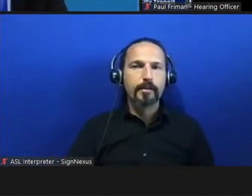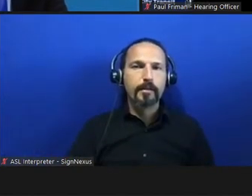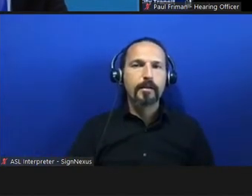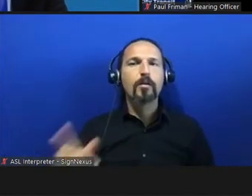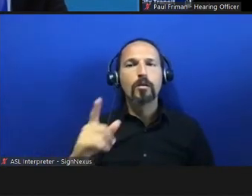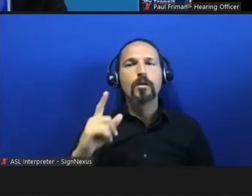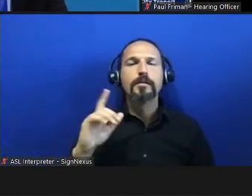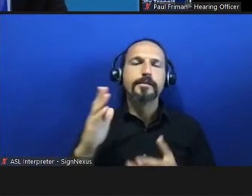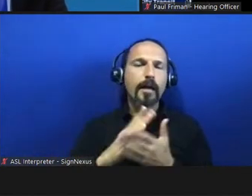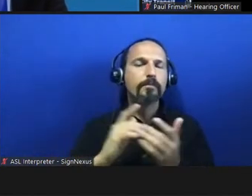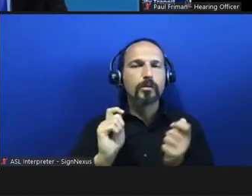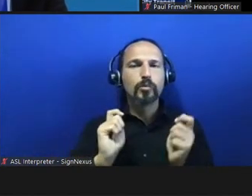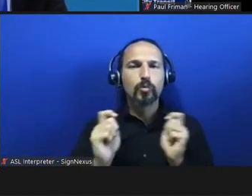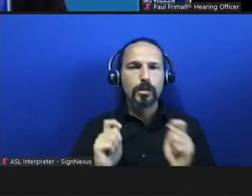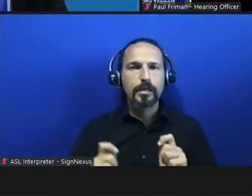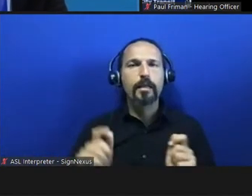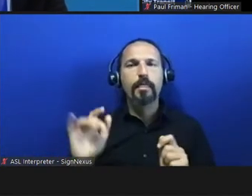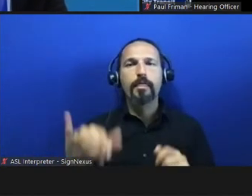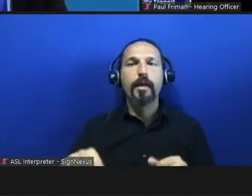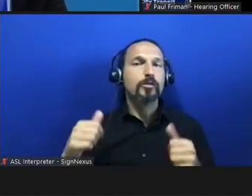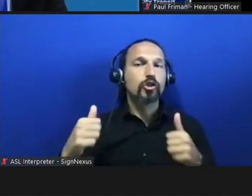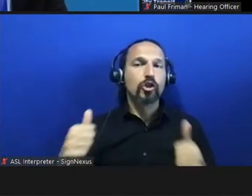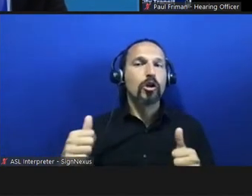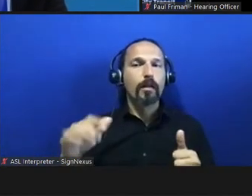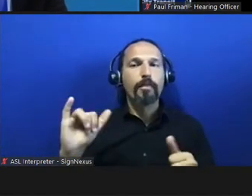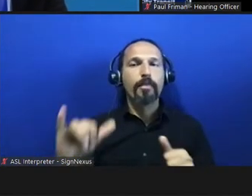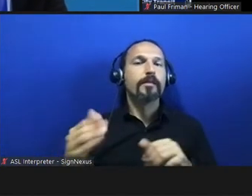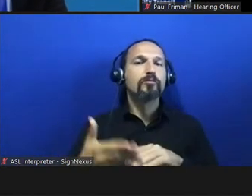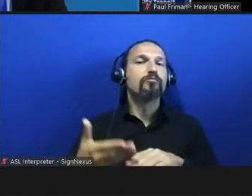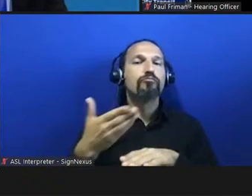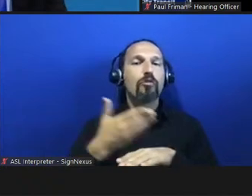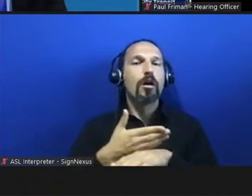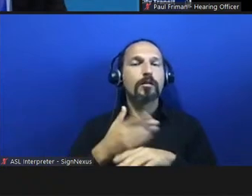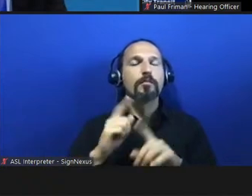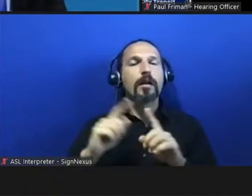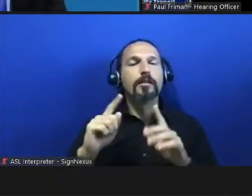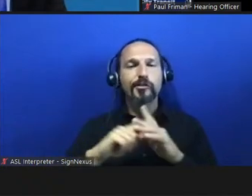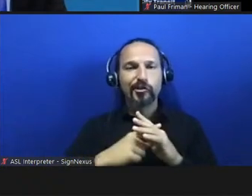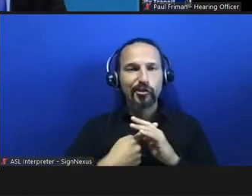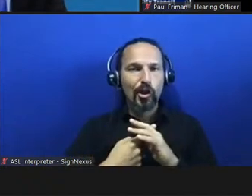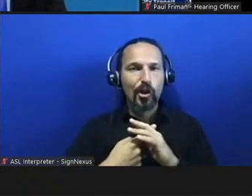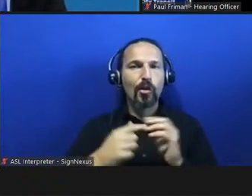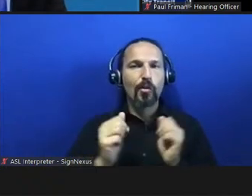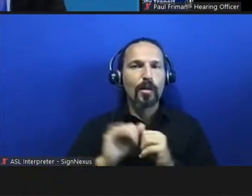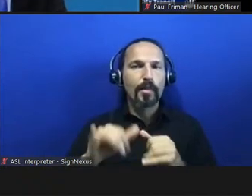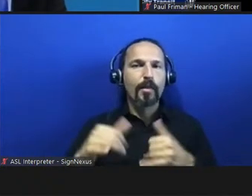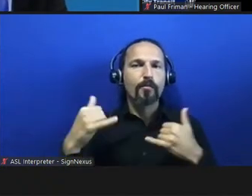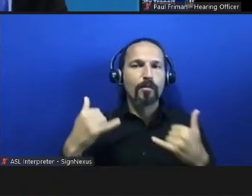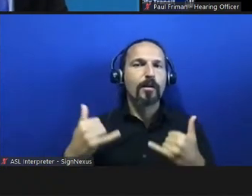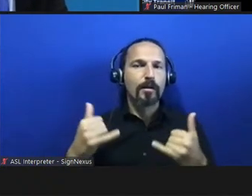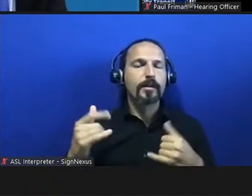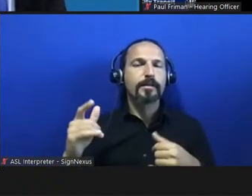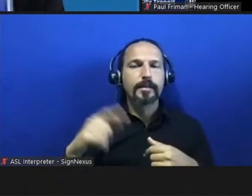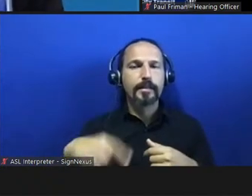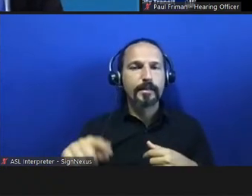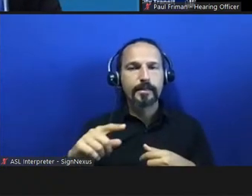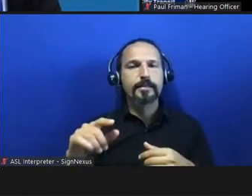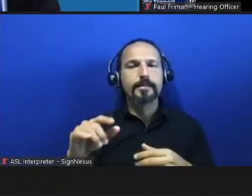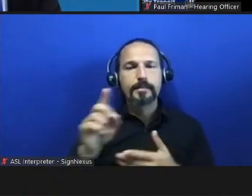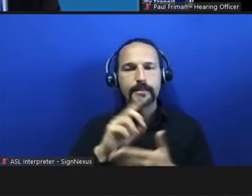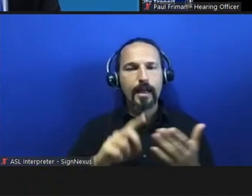there will be tweaks along the way and that's good that's progress but let's start with the most robust scheme we can implement